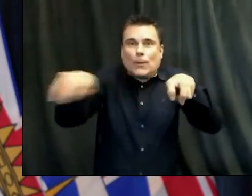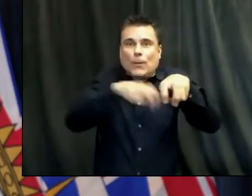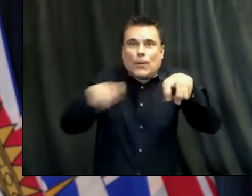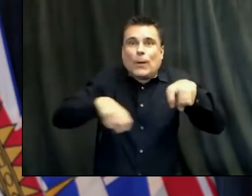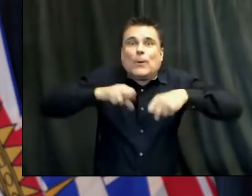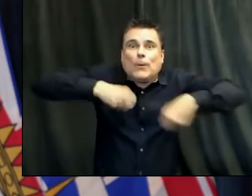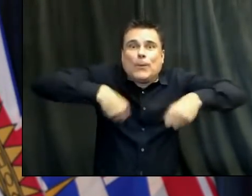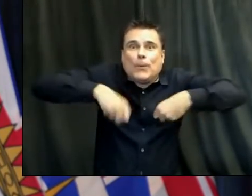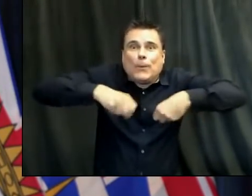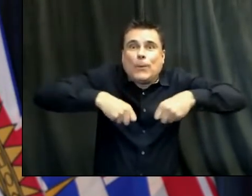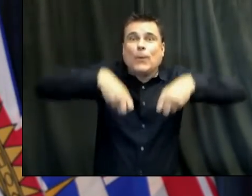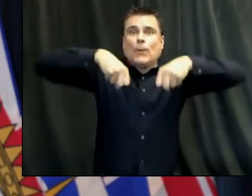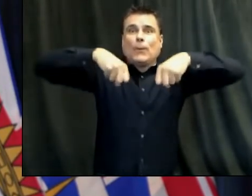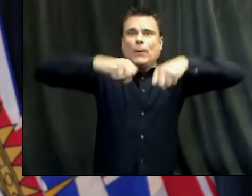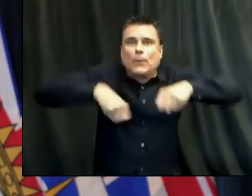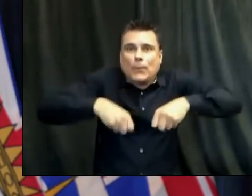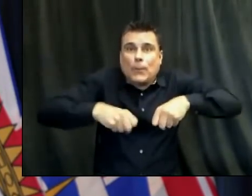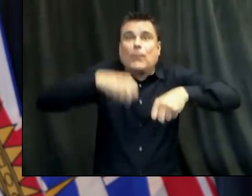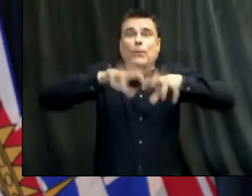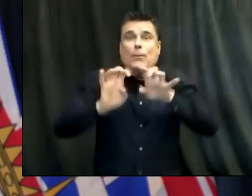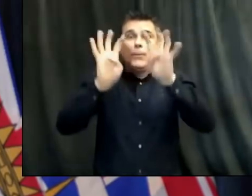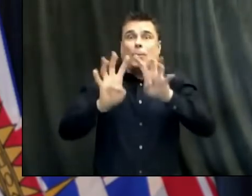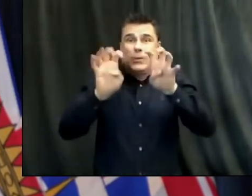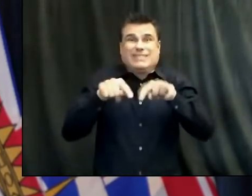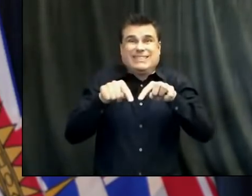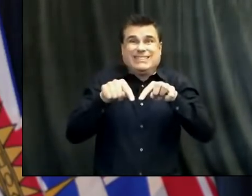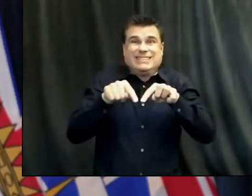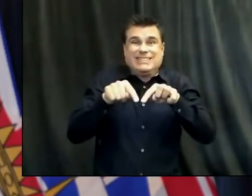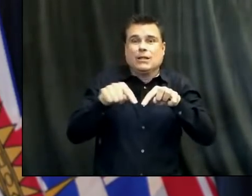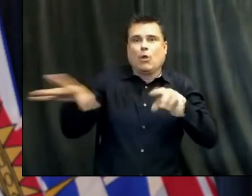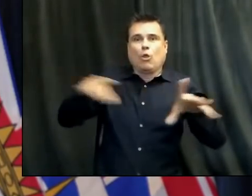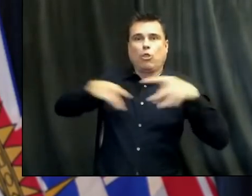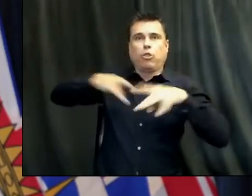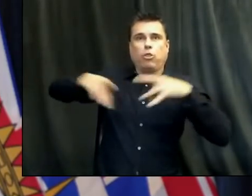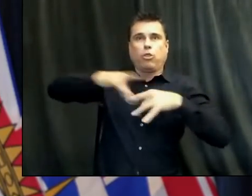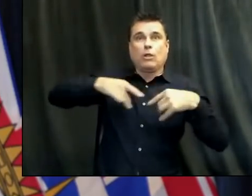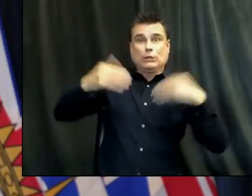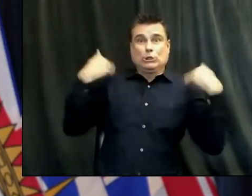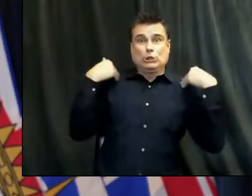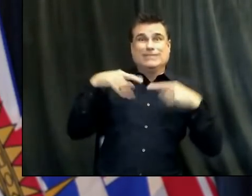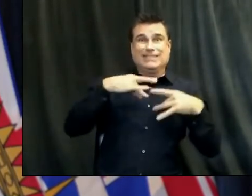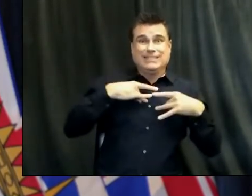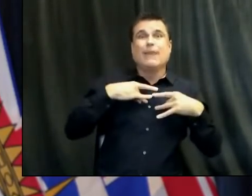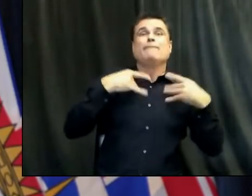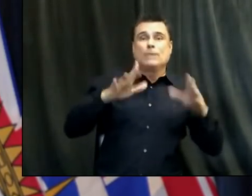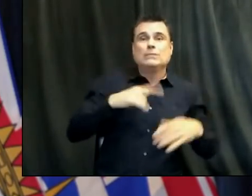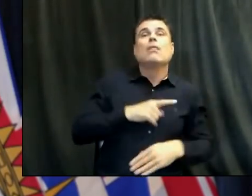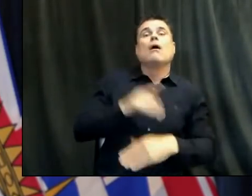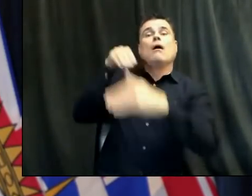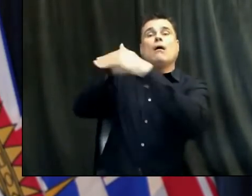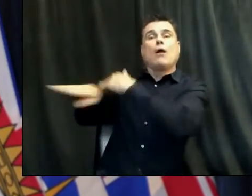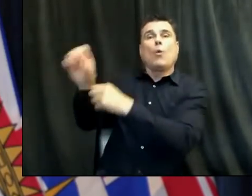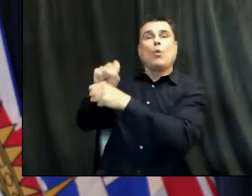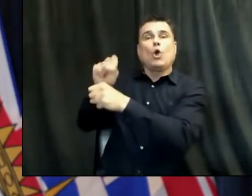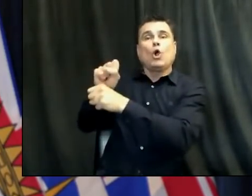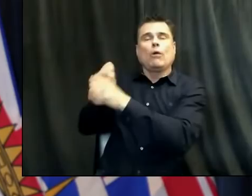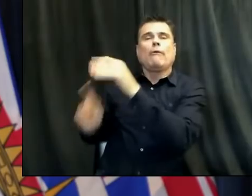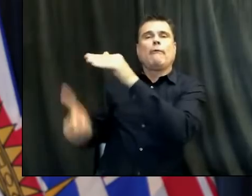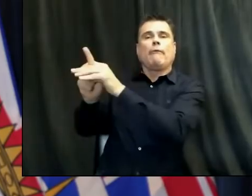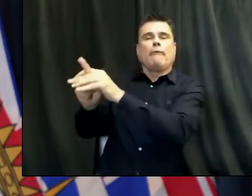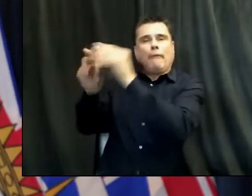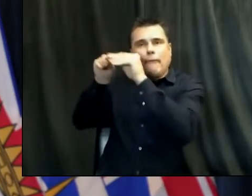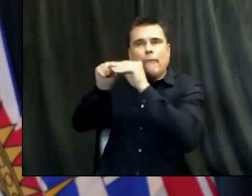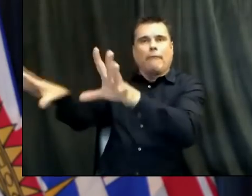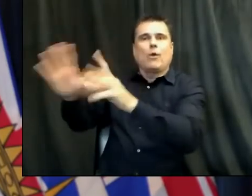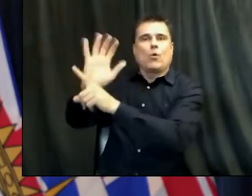and it has been a spill-on effect from many of the social gatherings where there was transmission and